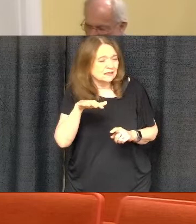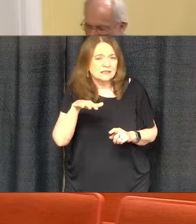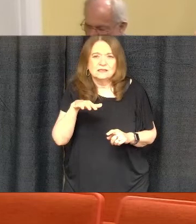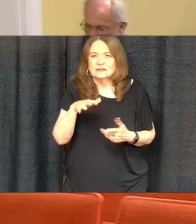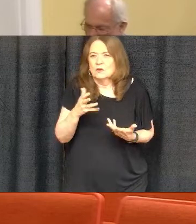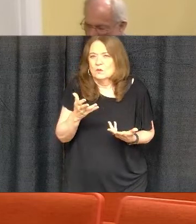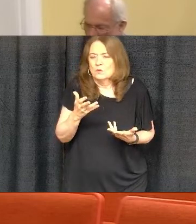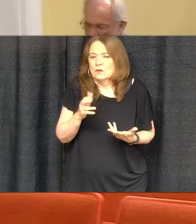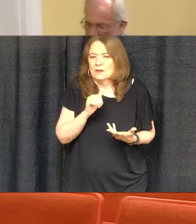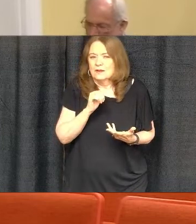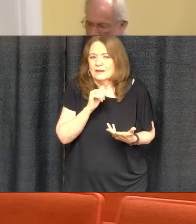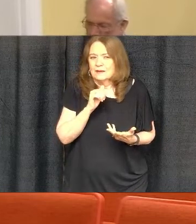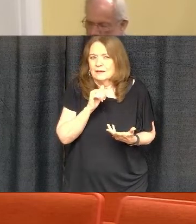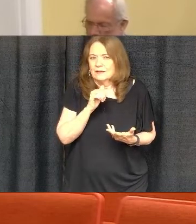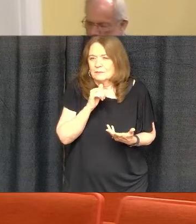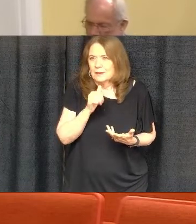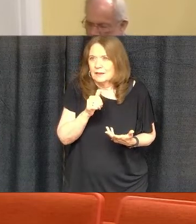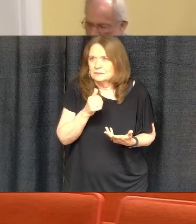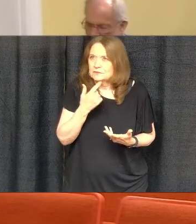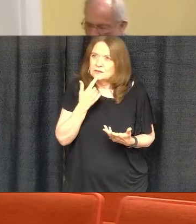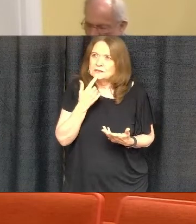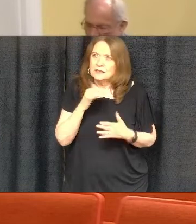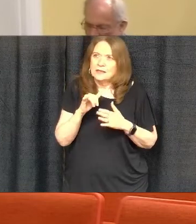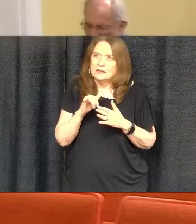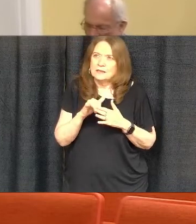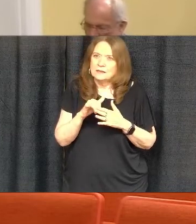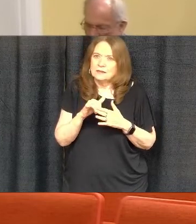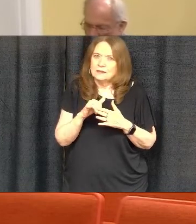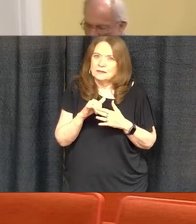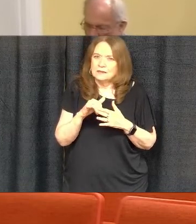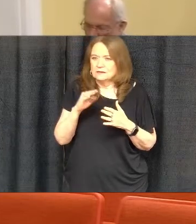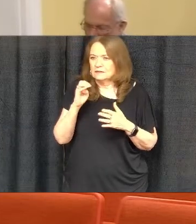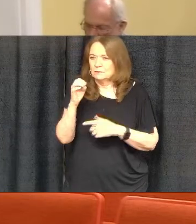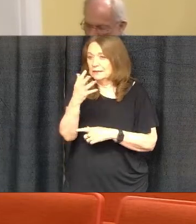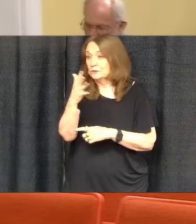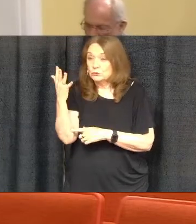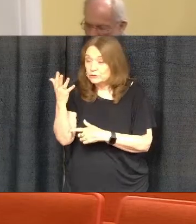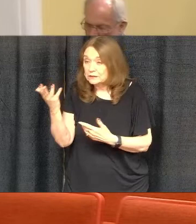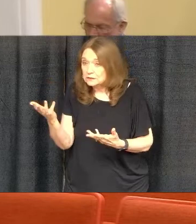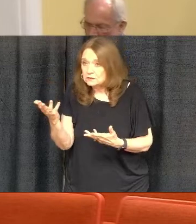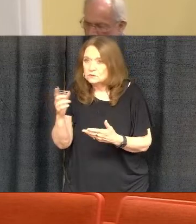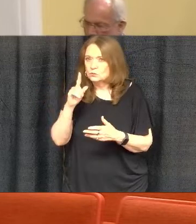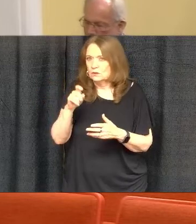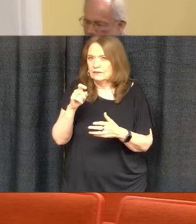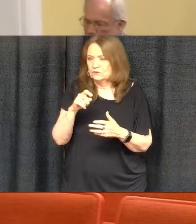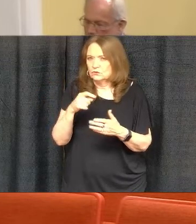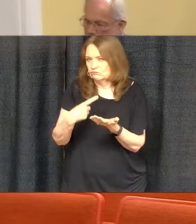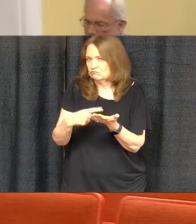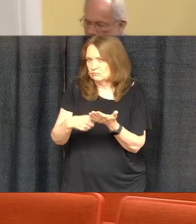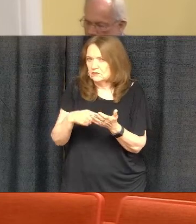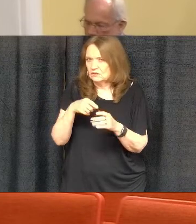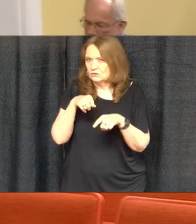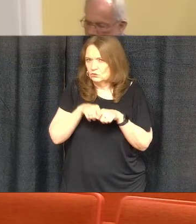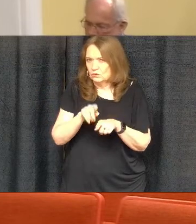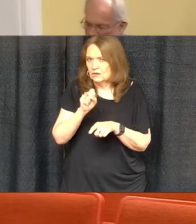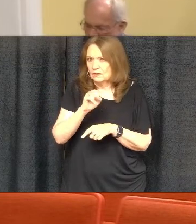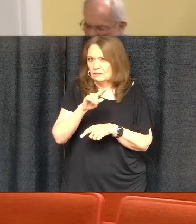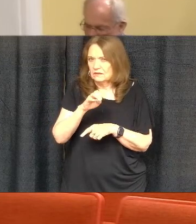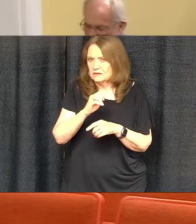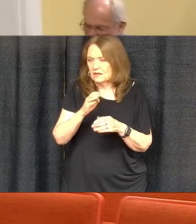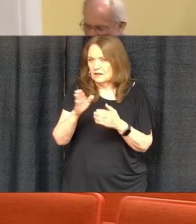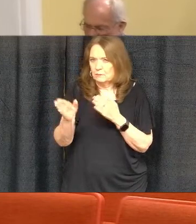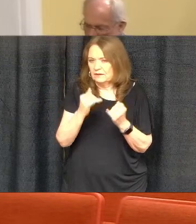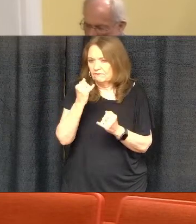not gonna say that it's gonna be necessarily a strip of trees or something. We'll have to address that at the site plan, final PUD